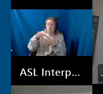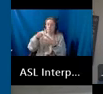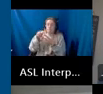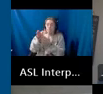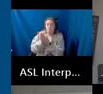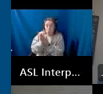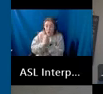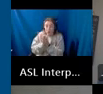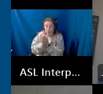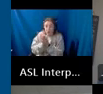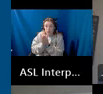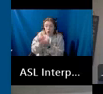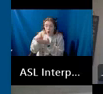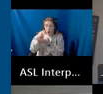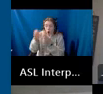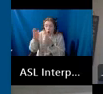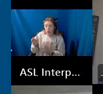what they do?